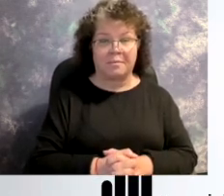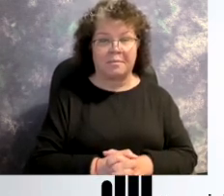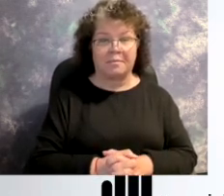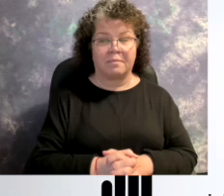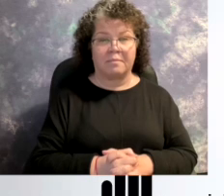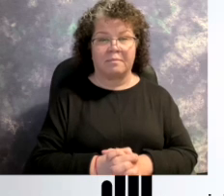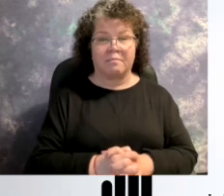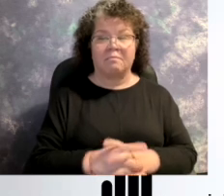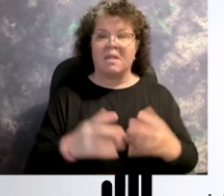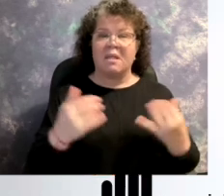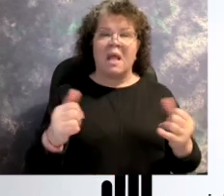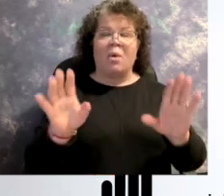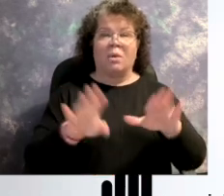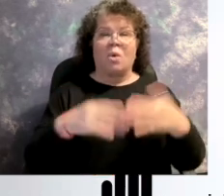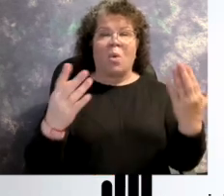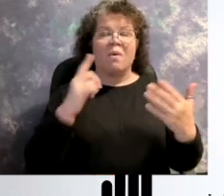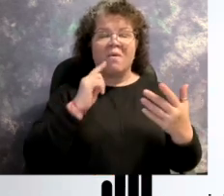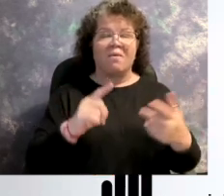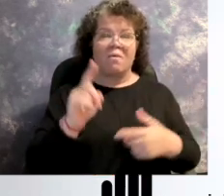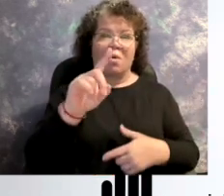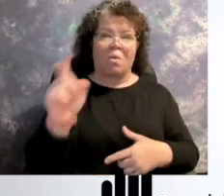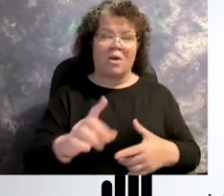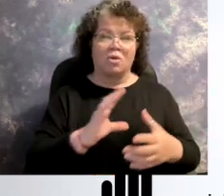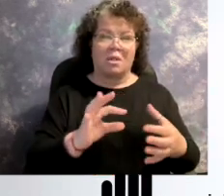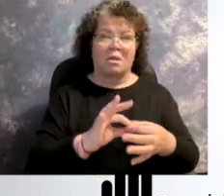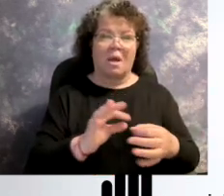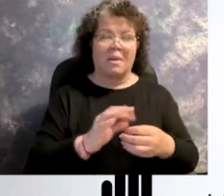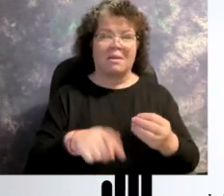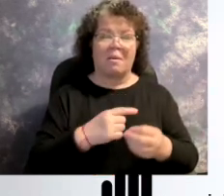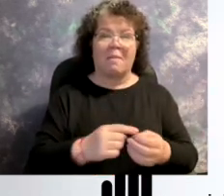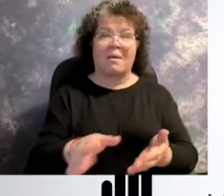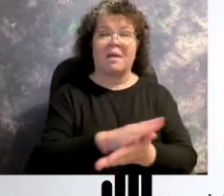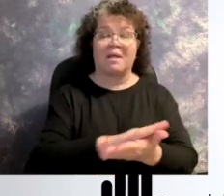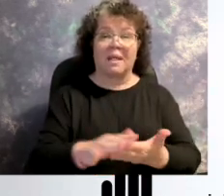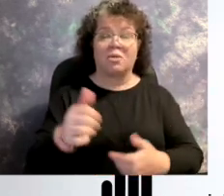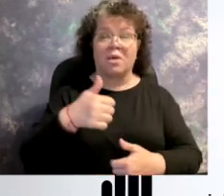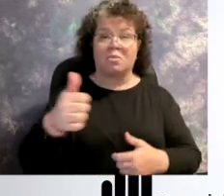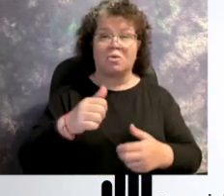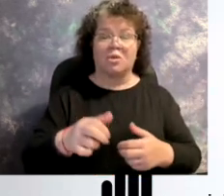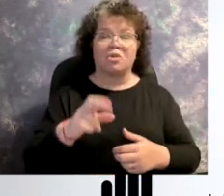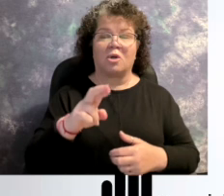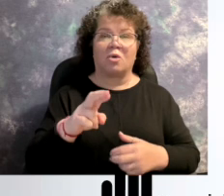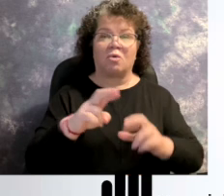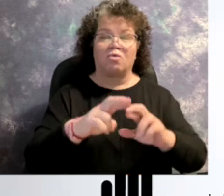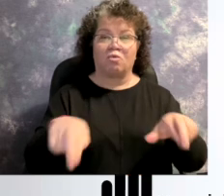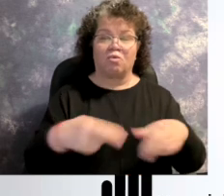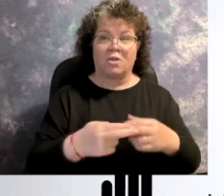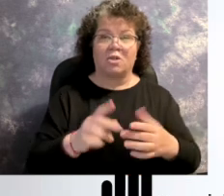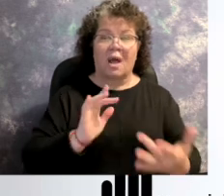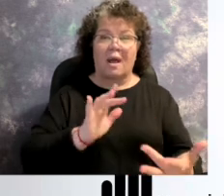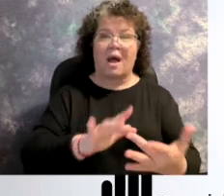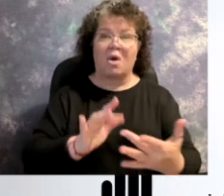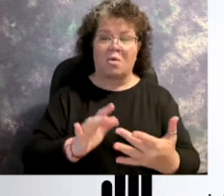We'll now open the floor for questions and comments regarding the Clean Transportation Regional Outreach Coordinators updates. Please hold